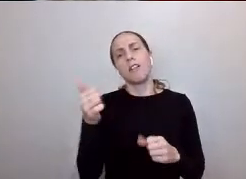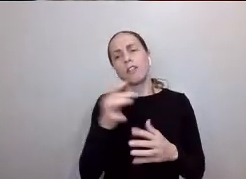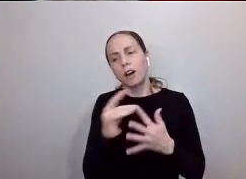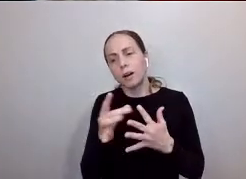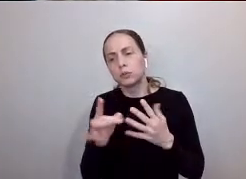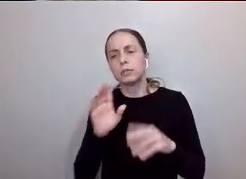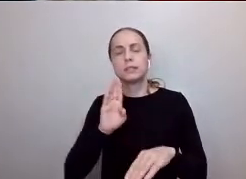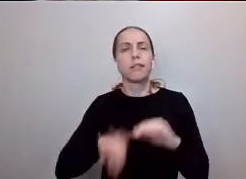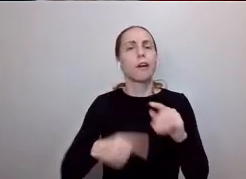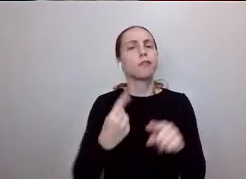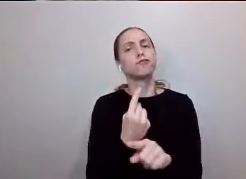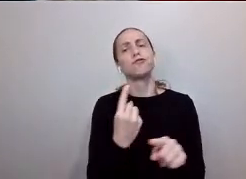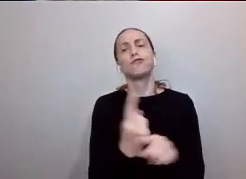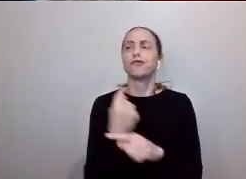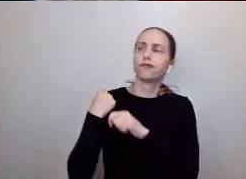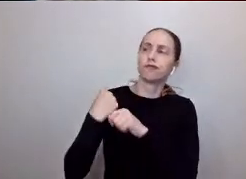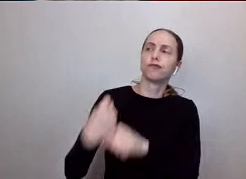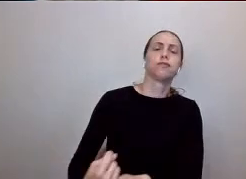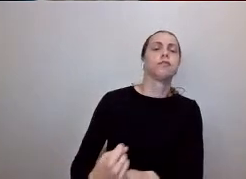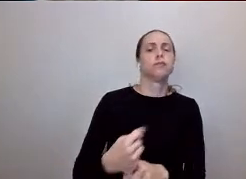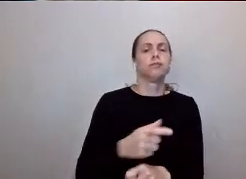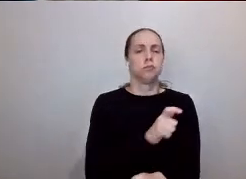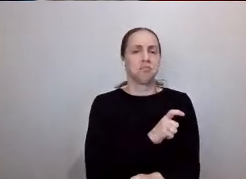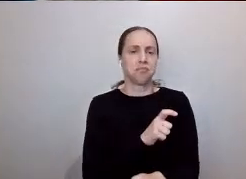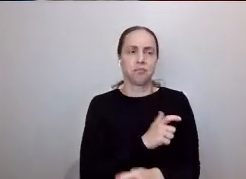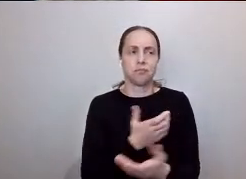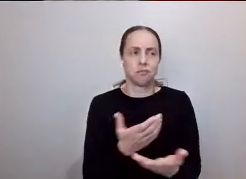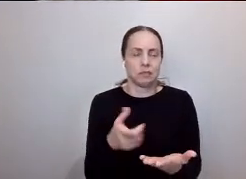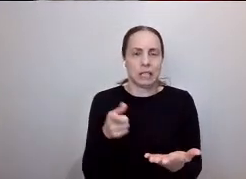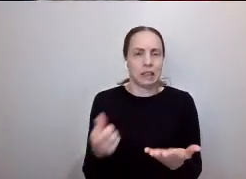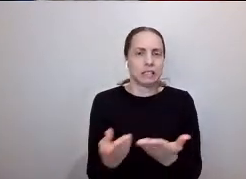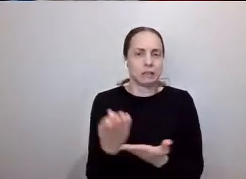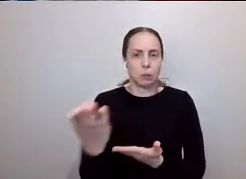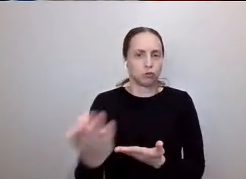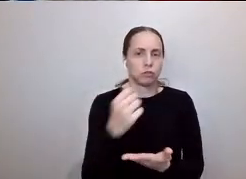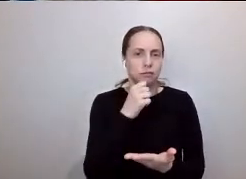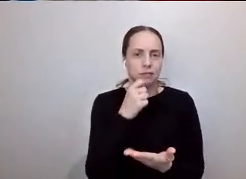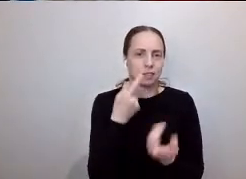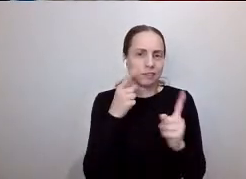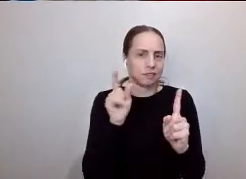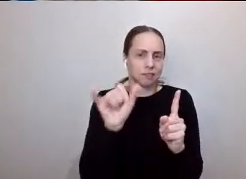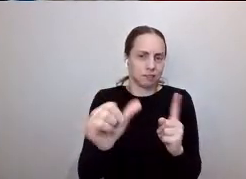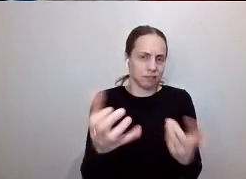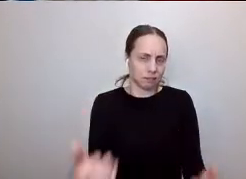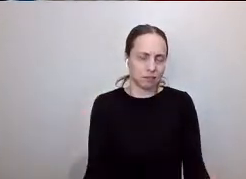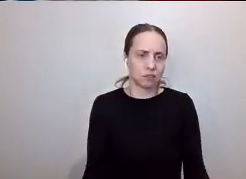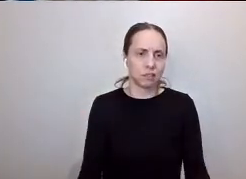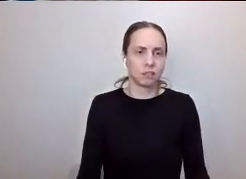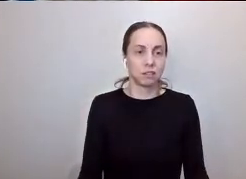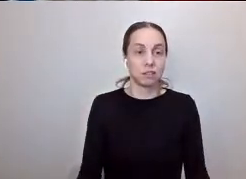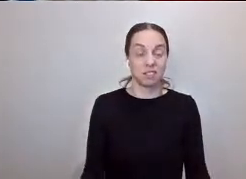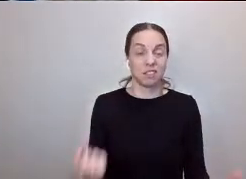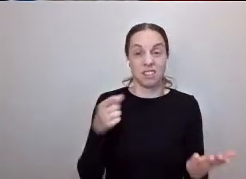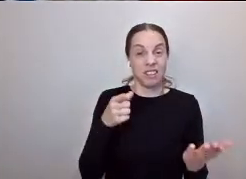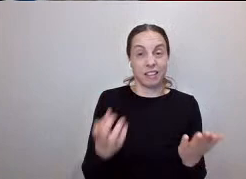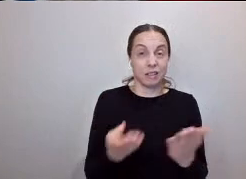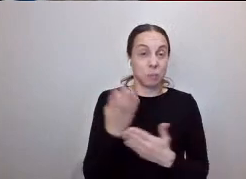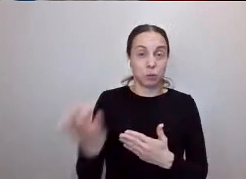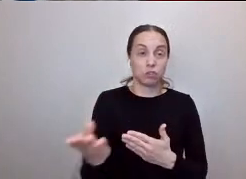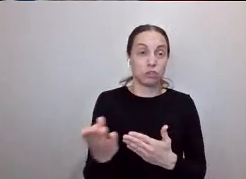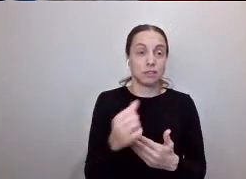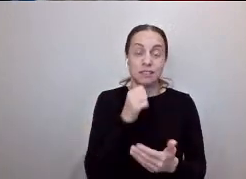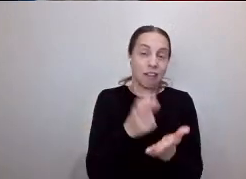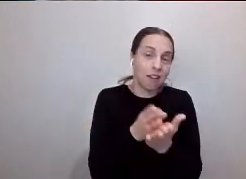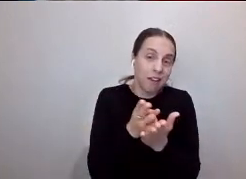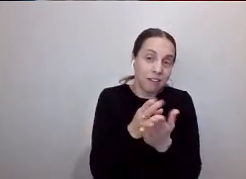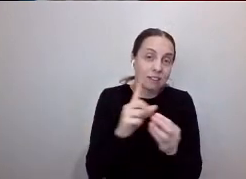this motion does not get us there. What it does is it really is dishonest about what our budgeting is. Our budget needs